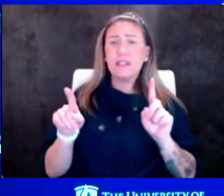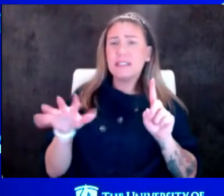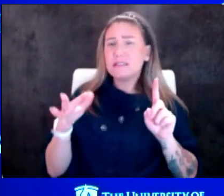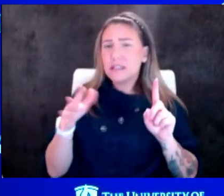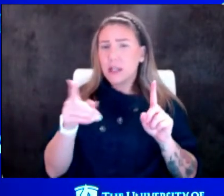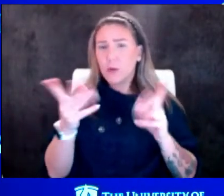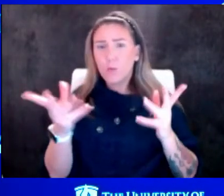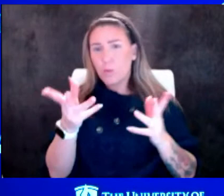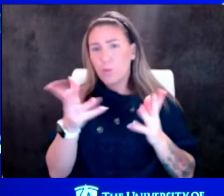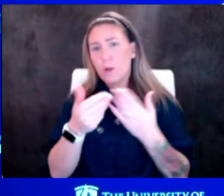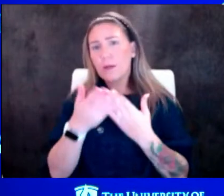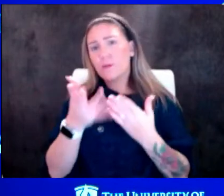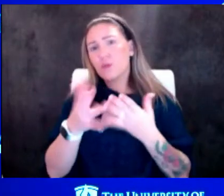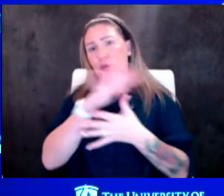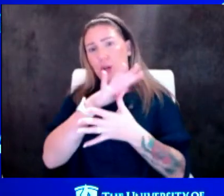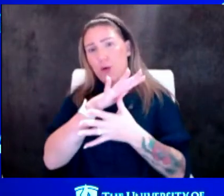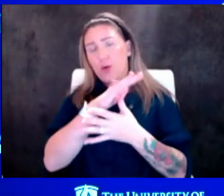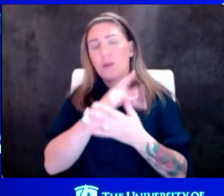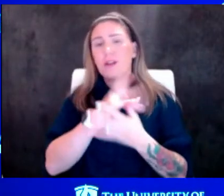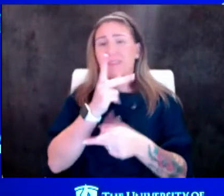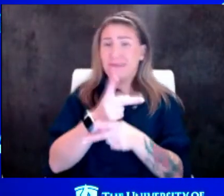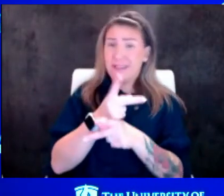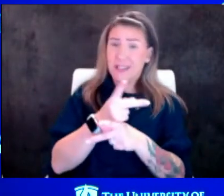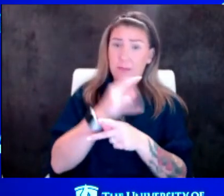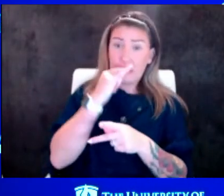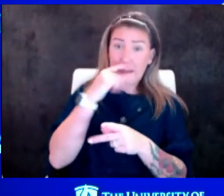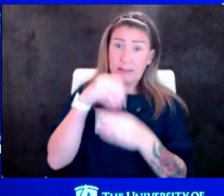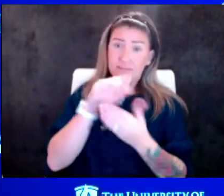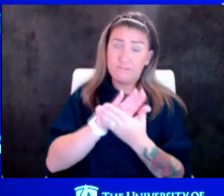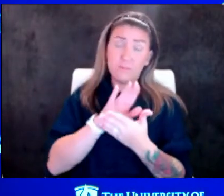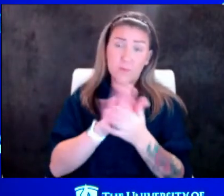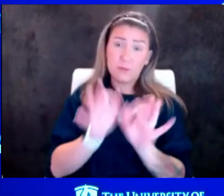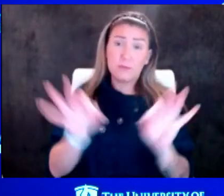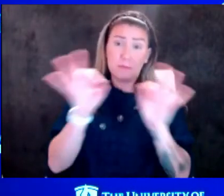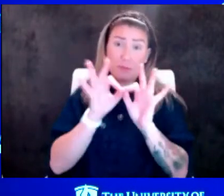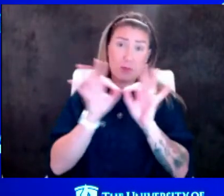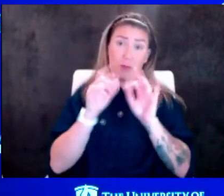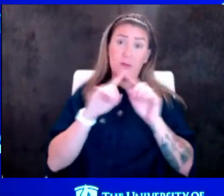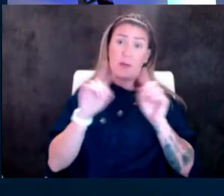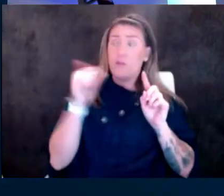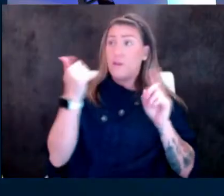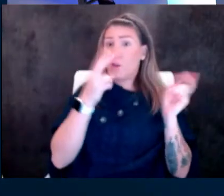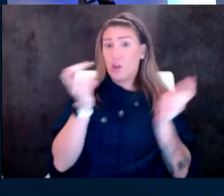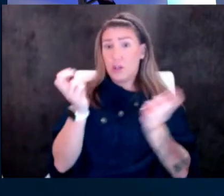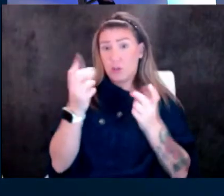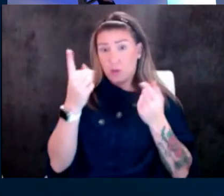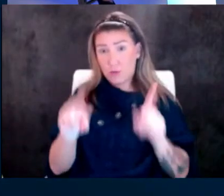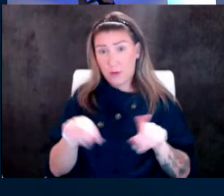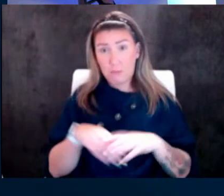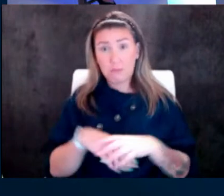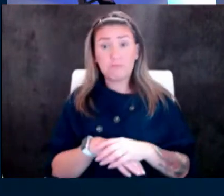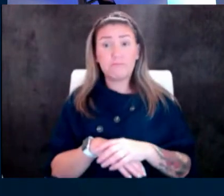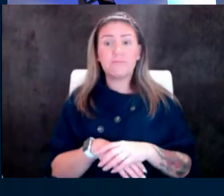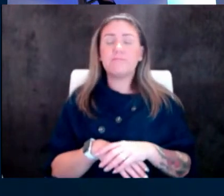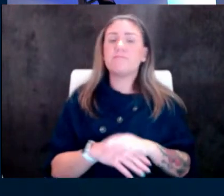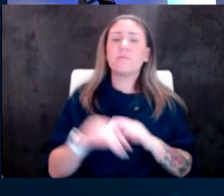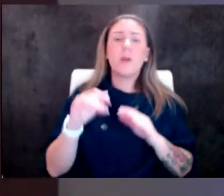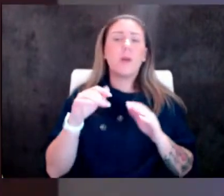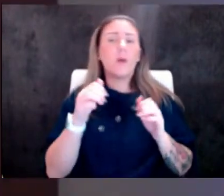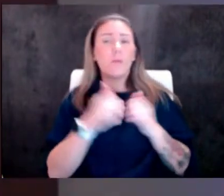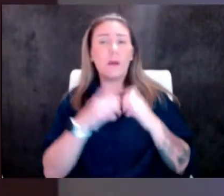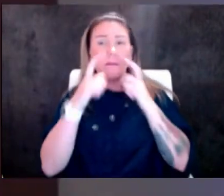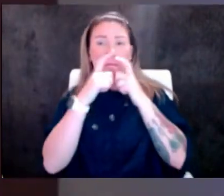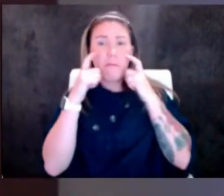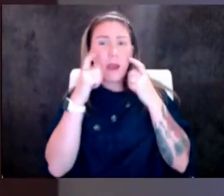prioritize, and I think keeping kids in school is very important. But there are other issues there. I'd say even in mask optional, that's